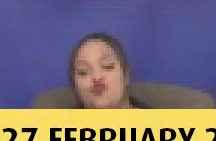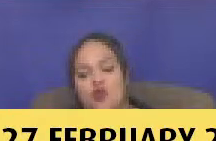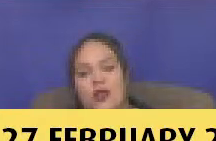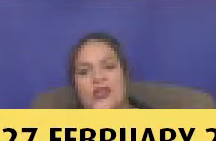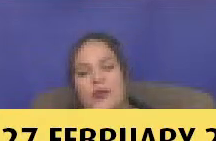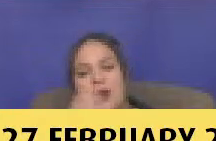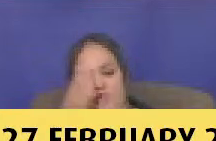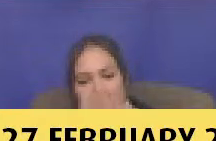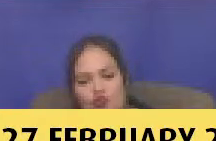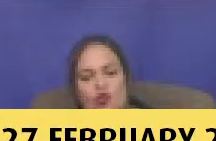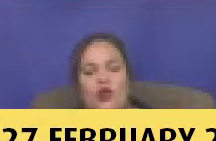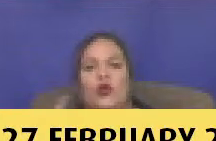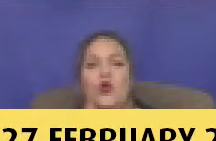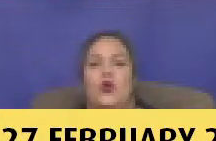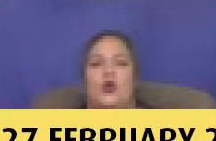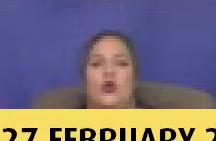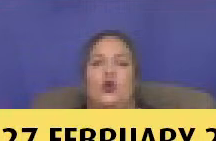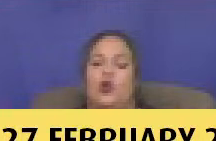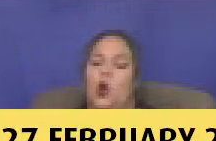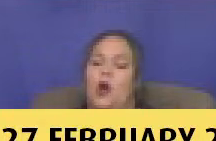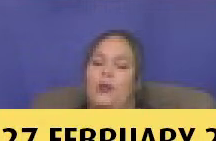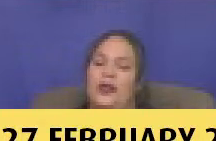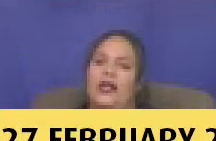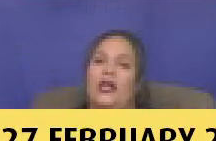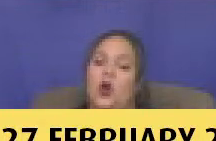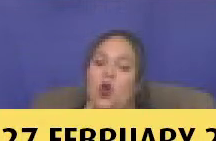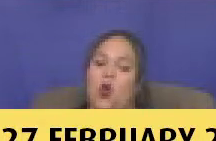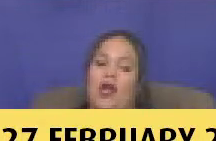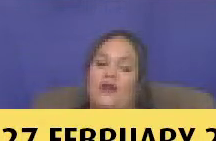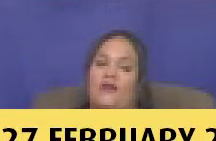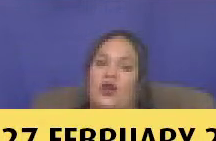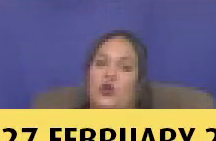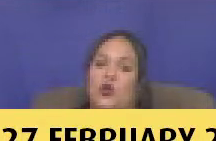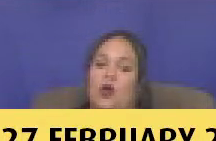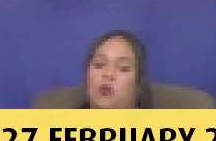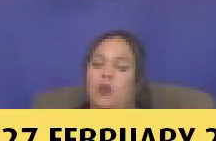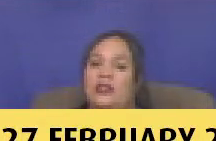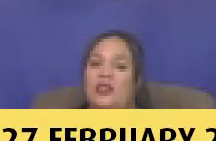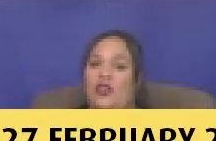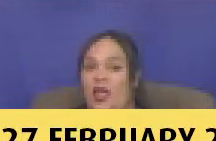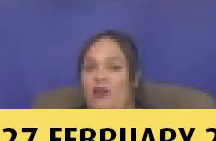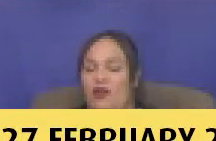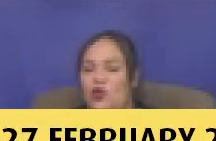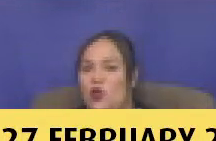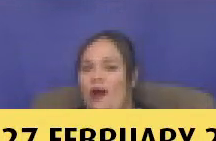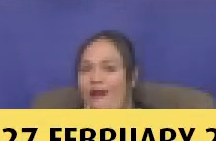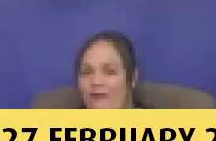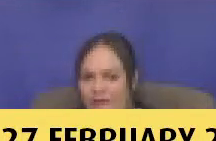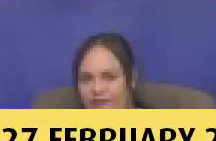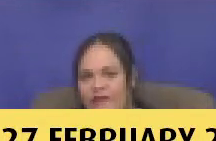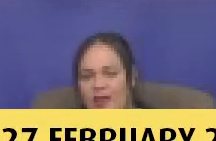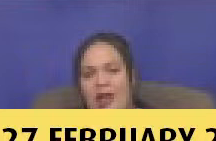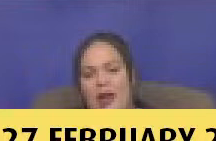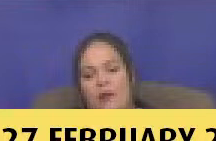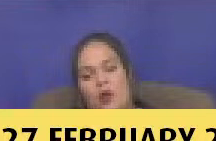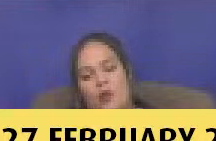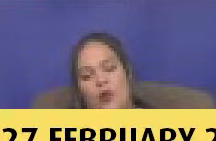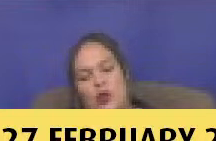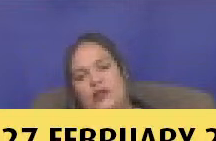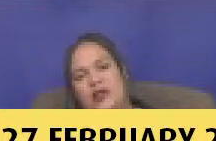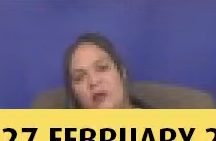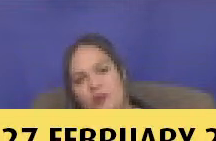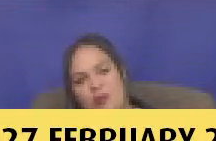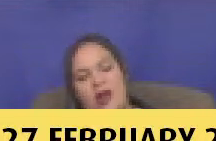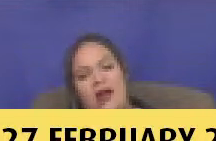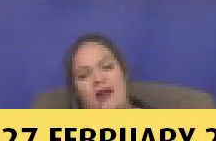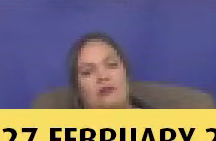the general youth, competent and qualified youth who are in South Africa have in the processes that come